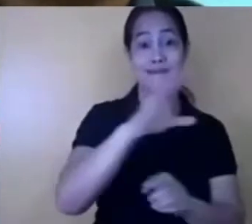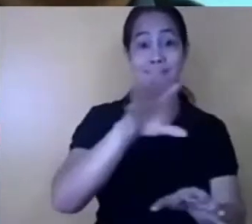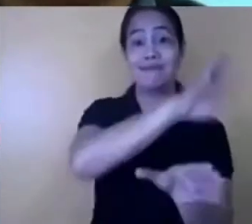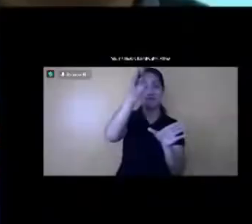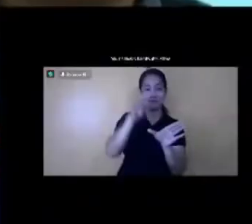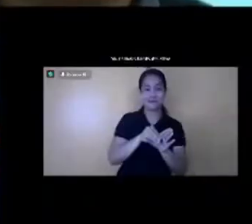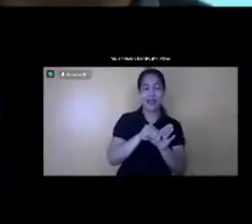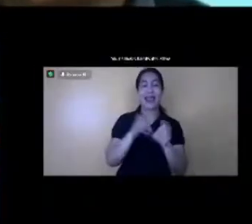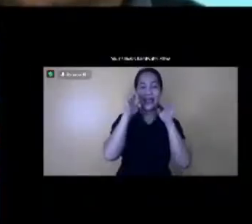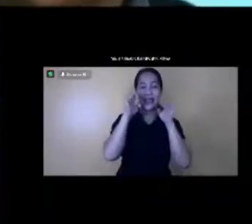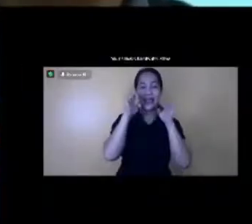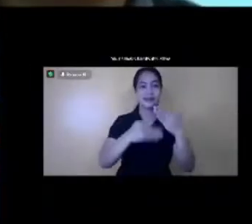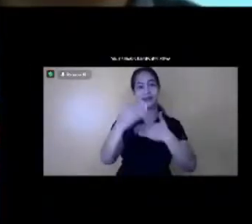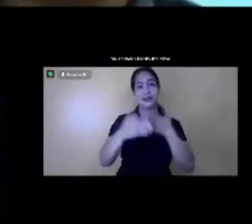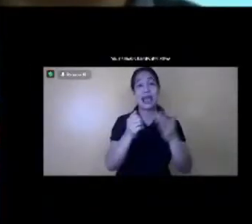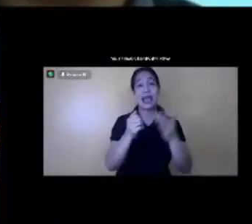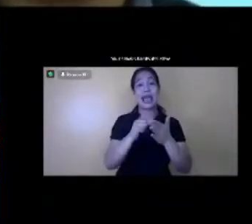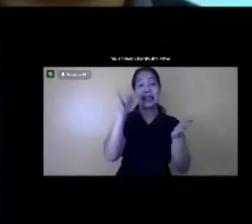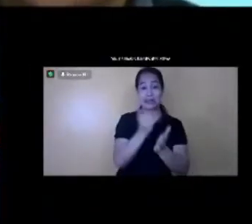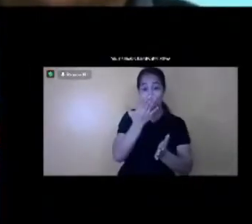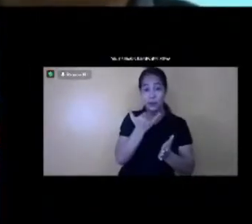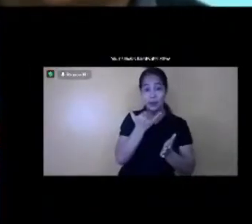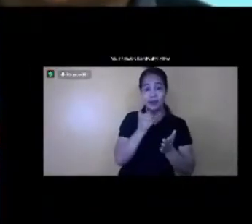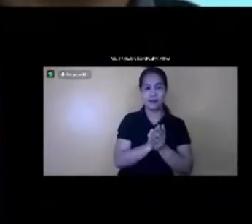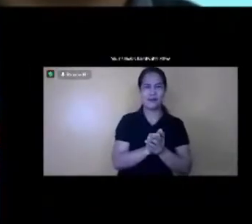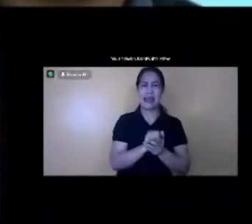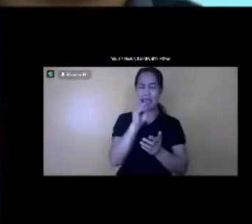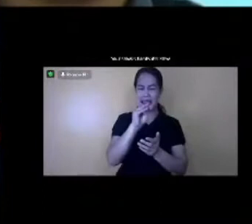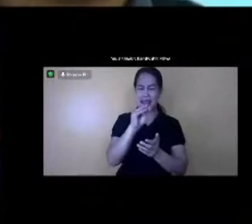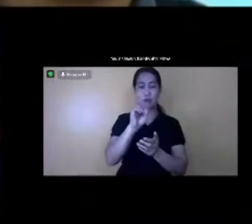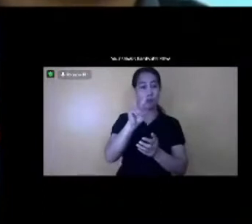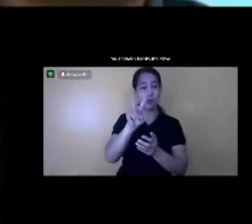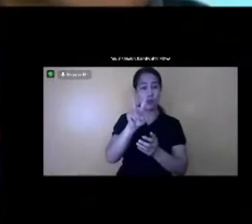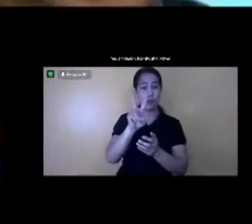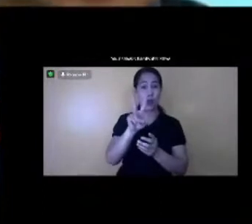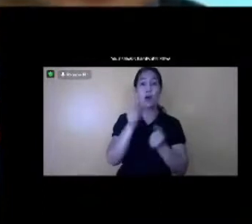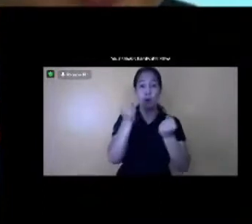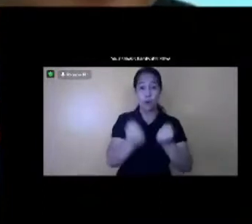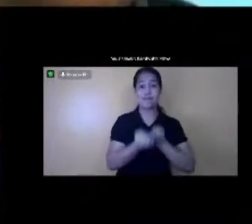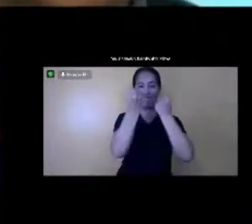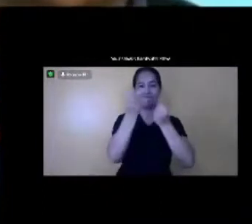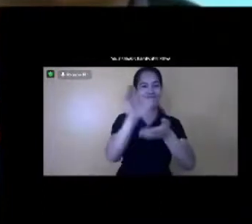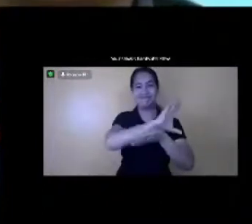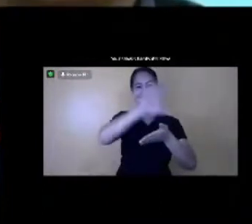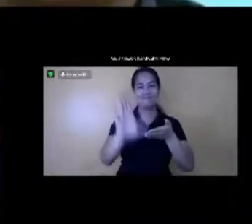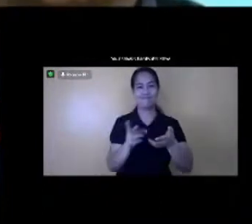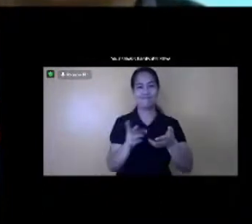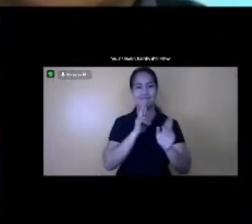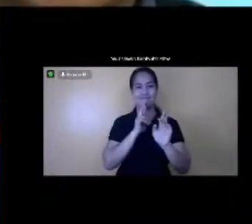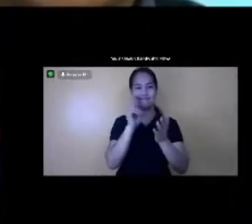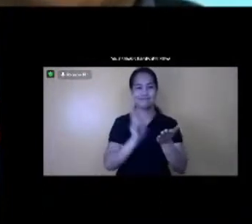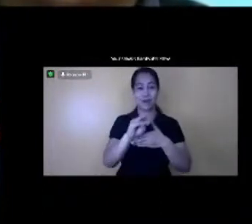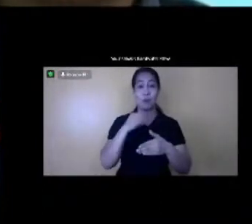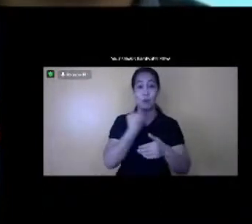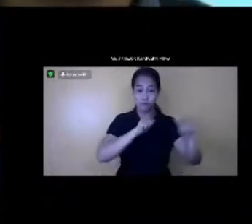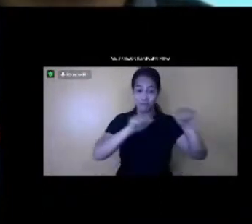process. That's why in MOV 1, when you submit an accomplishment report of a program, project, or